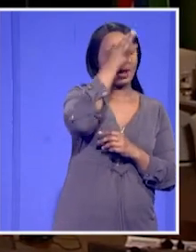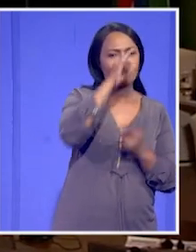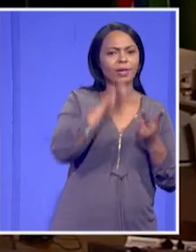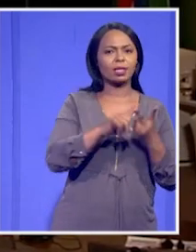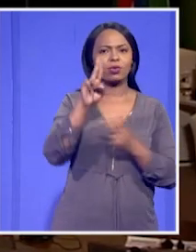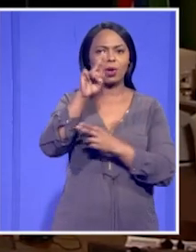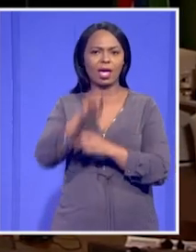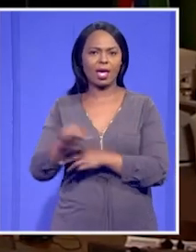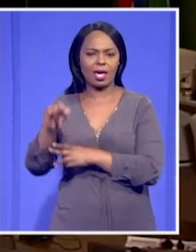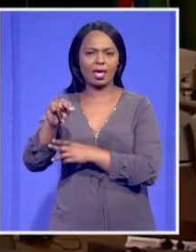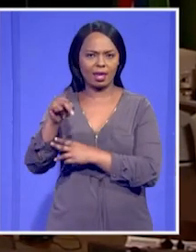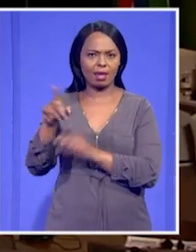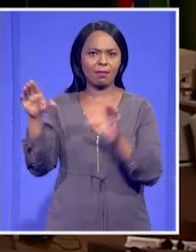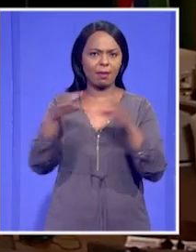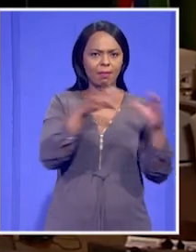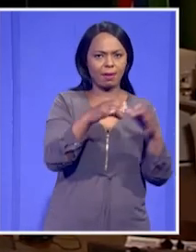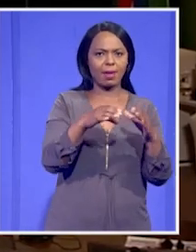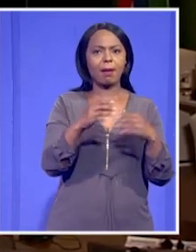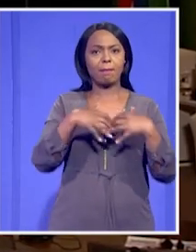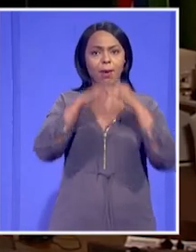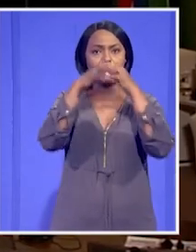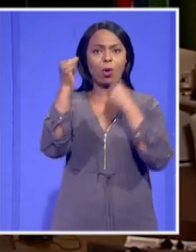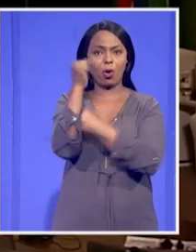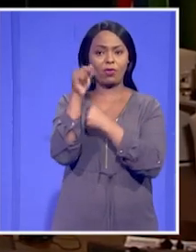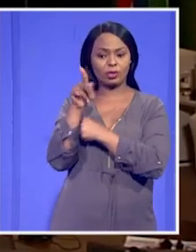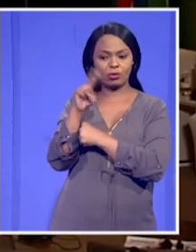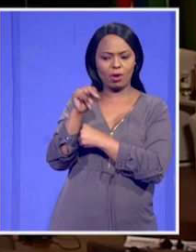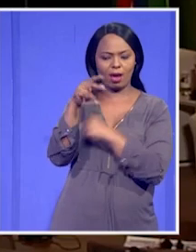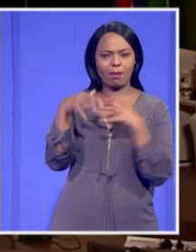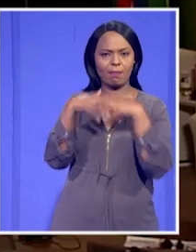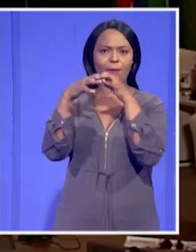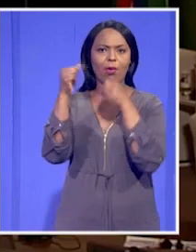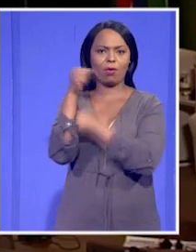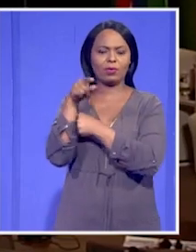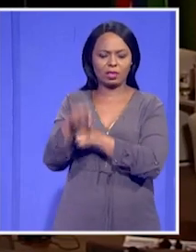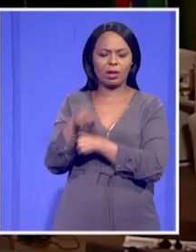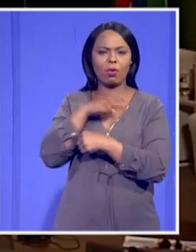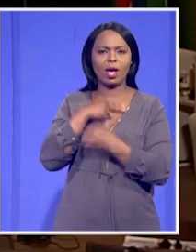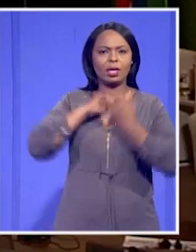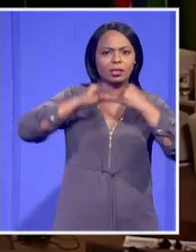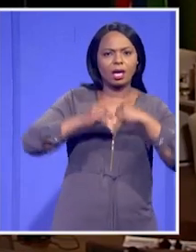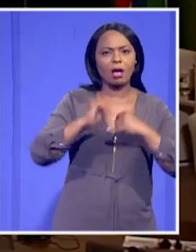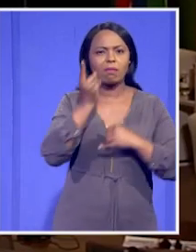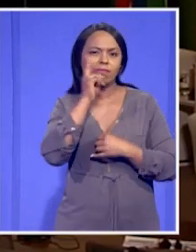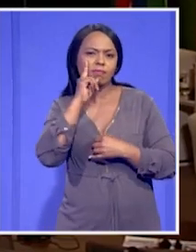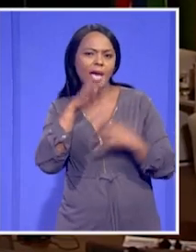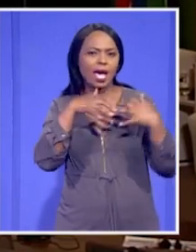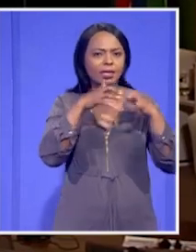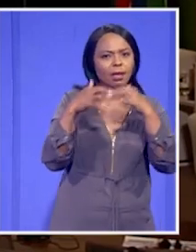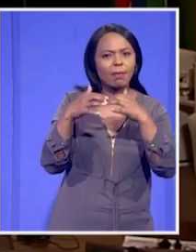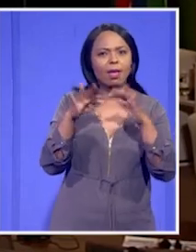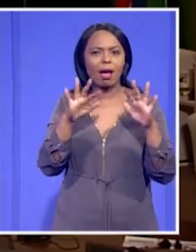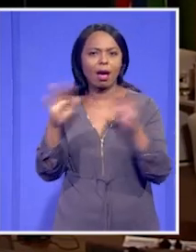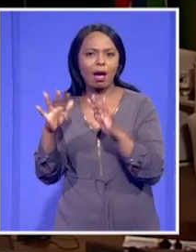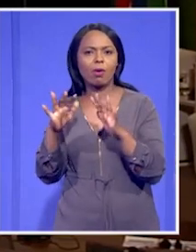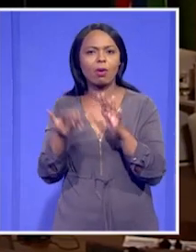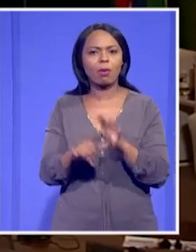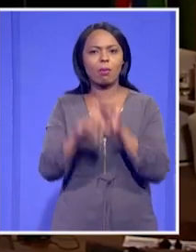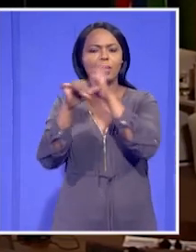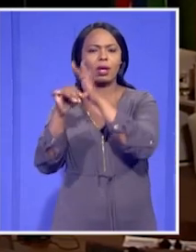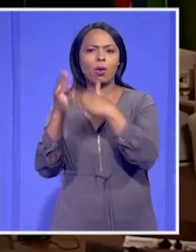Habitat. They'll be setting up an office here in South Africa to try and establish more synergies and collaborative work,